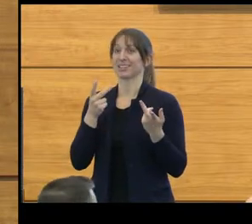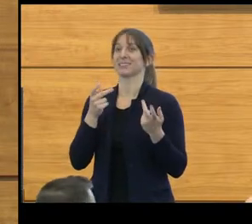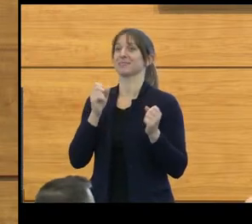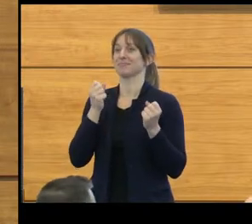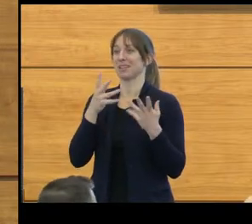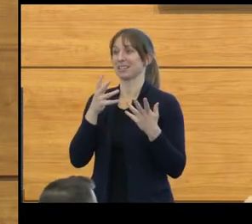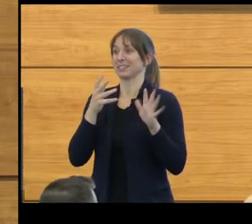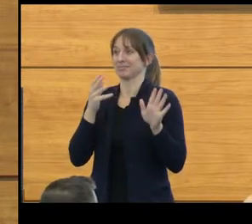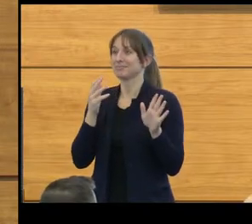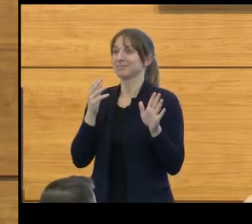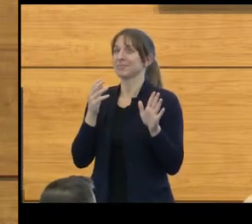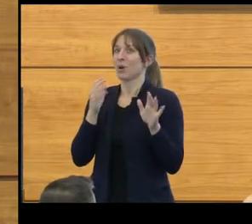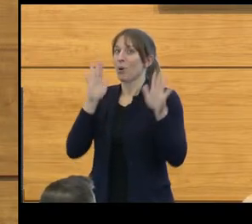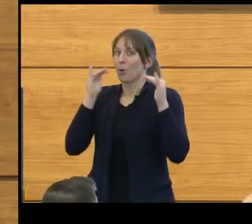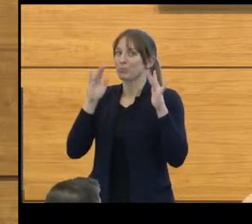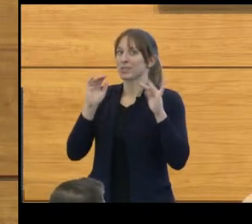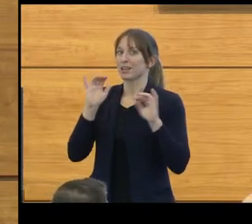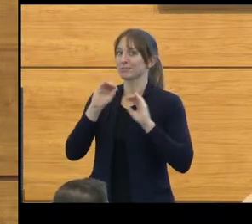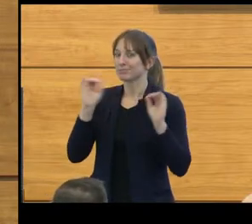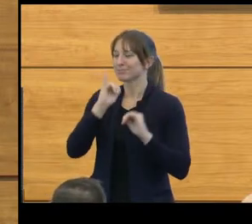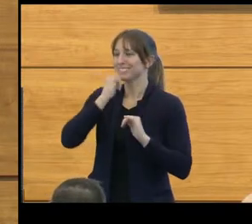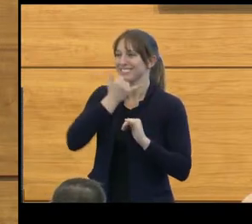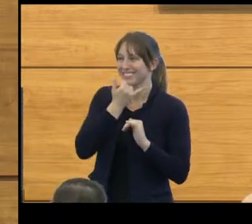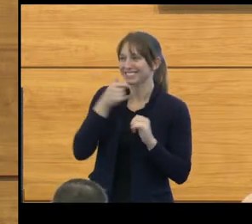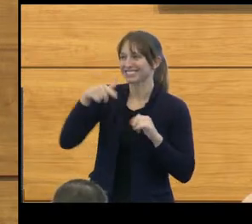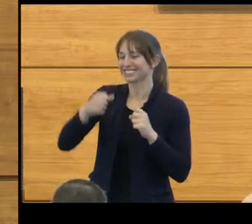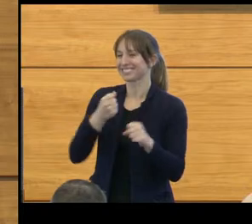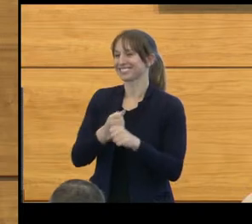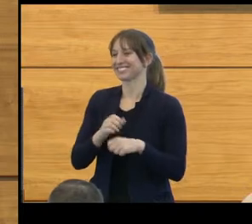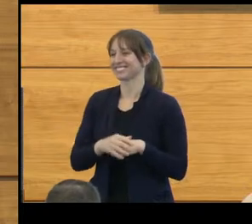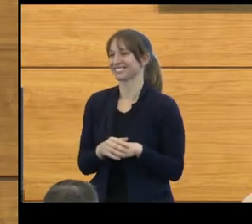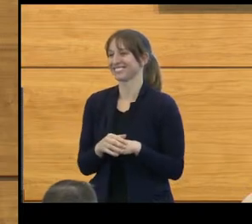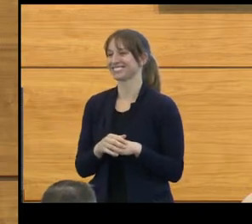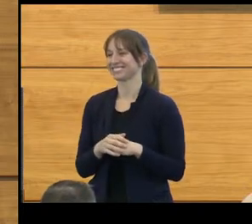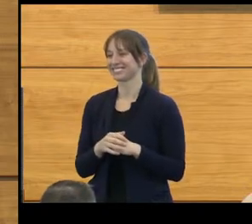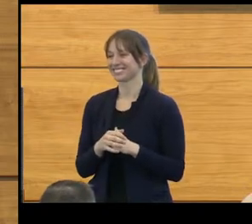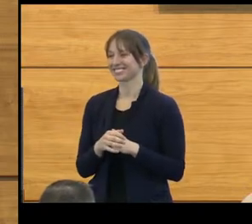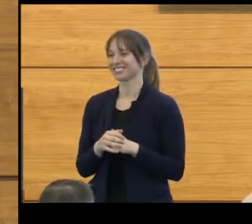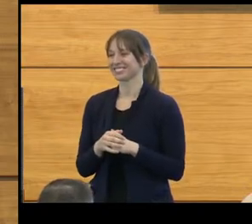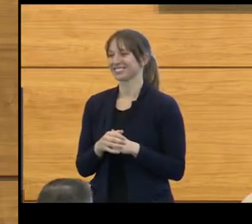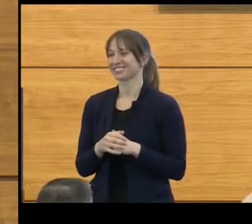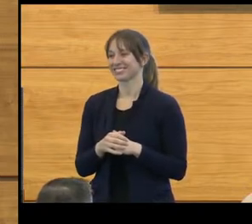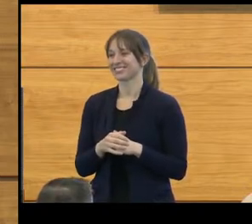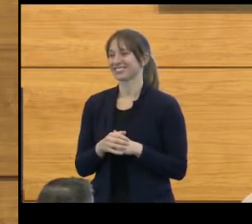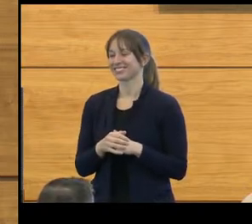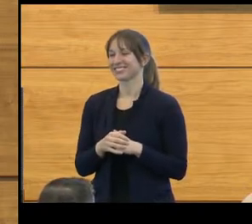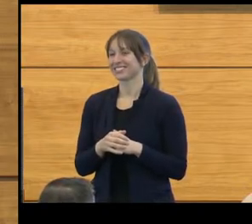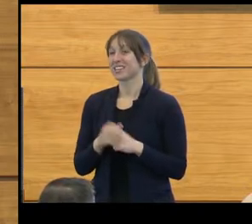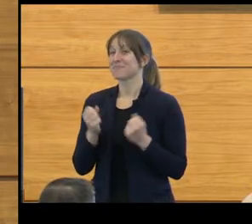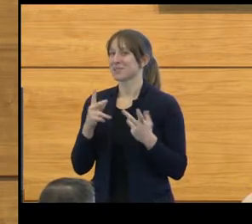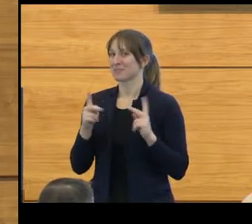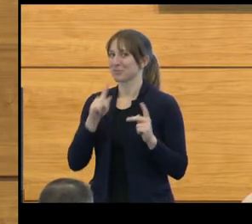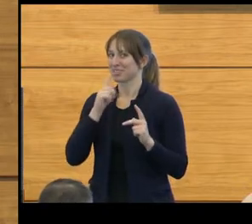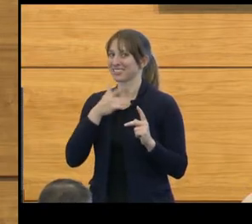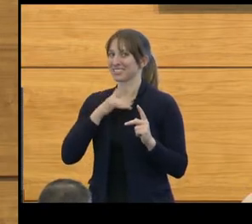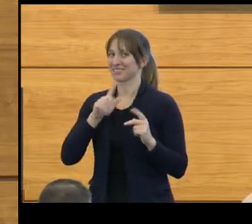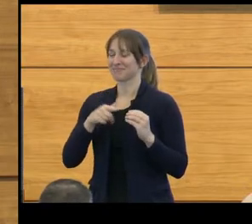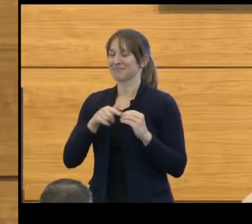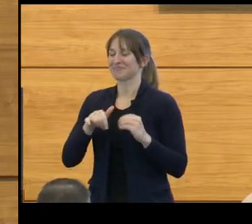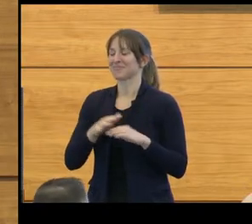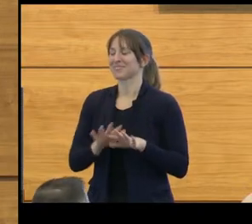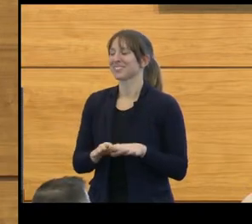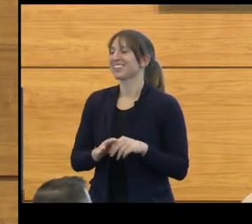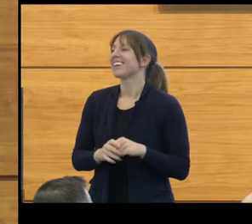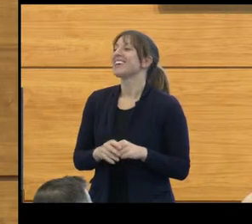sure you had something to do with that. It's such a pleasure to be with you, and such an honor to join with you in recognizing